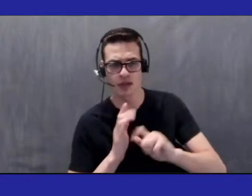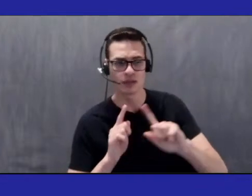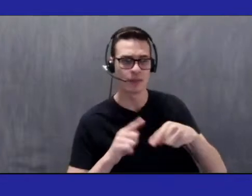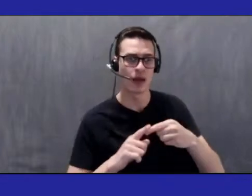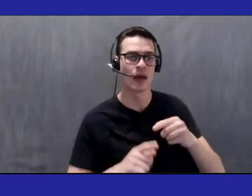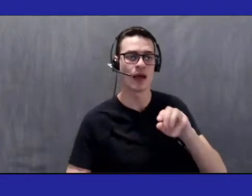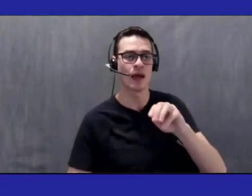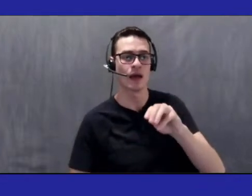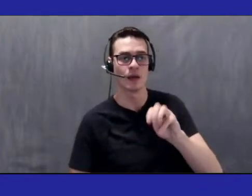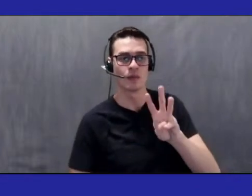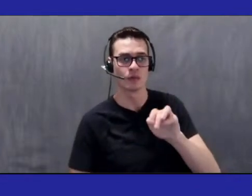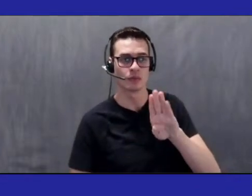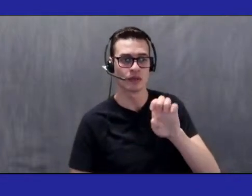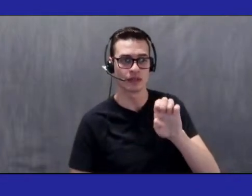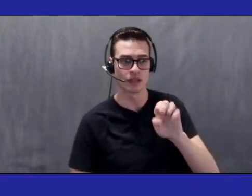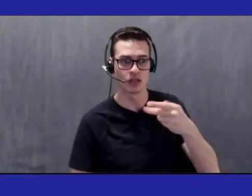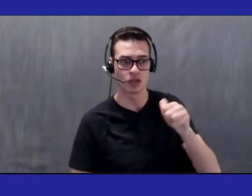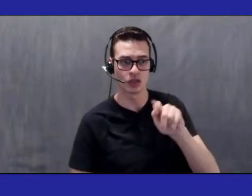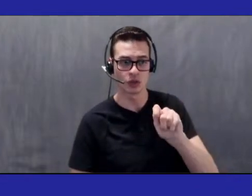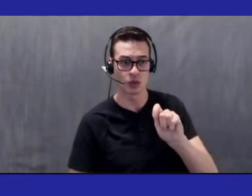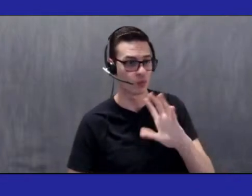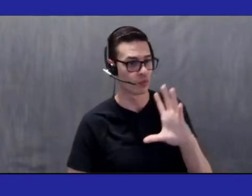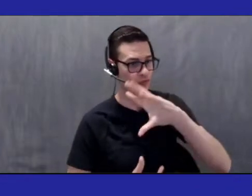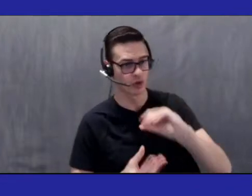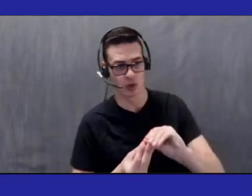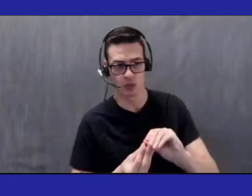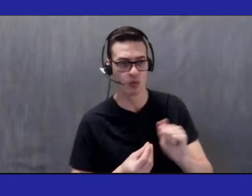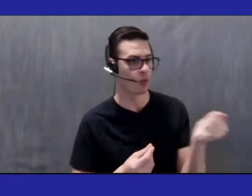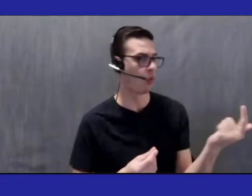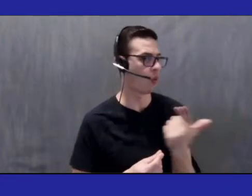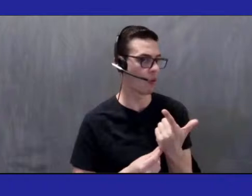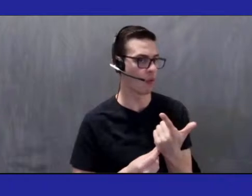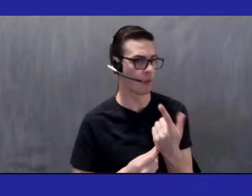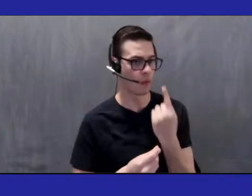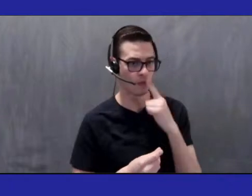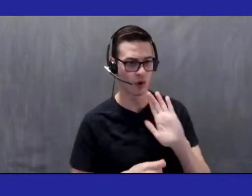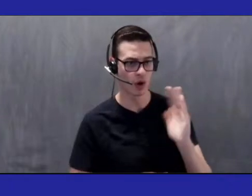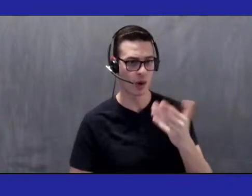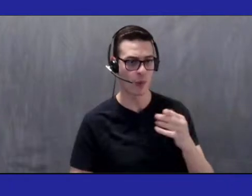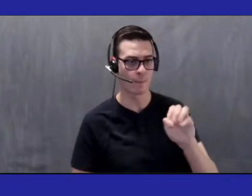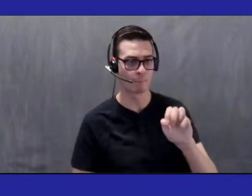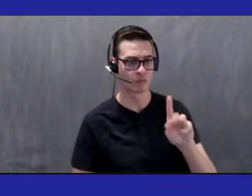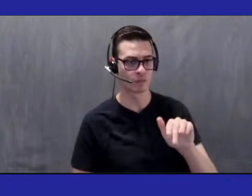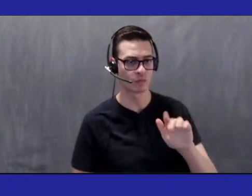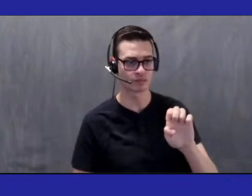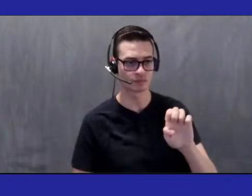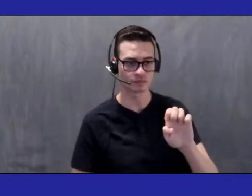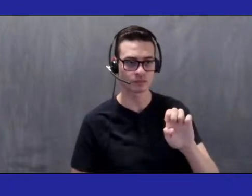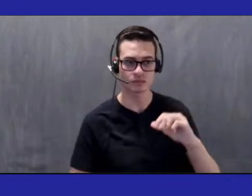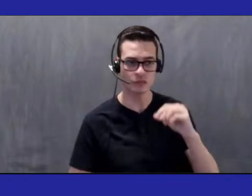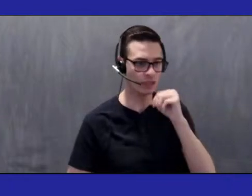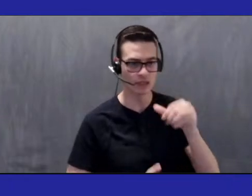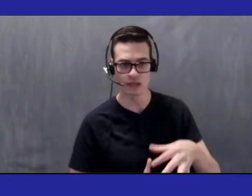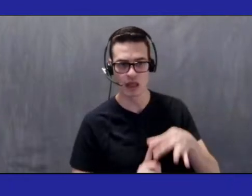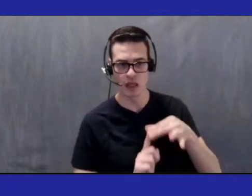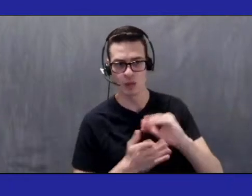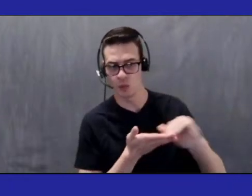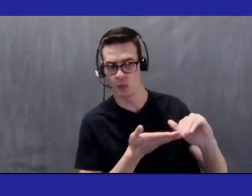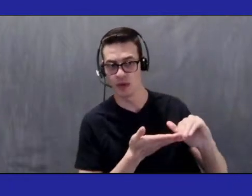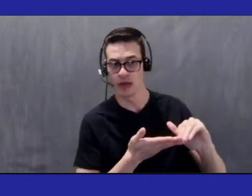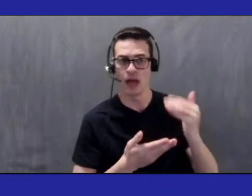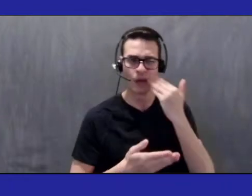MWBE and HERC. We have included the entirety of HERC in our MWBE program and not exempted it despite it being an